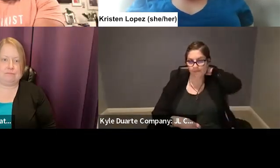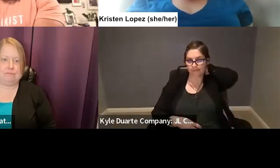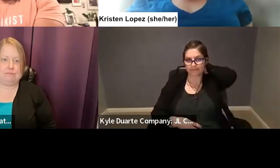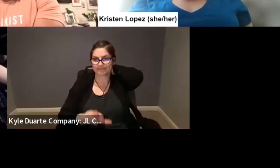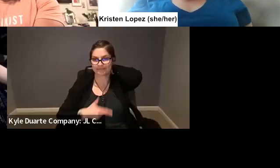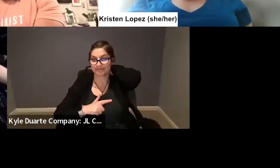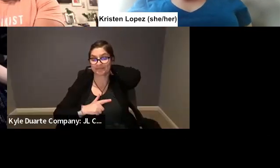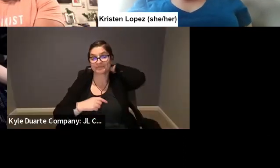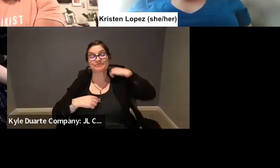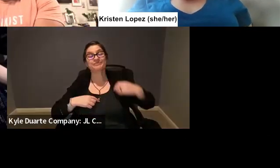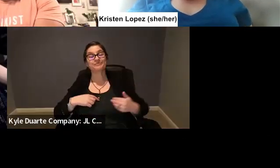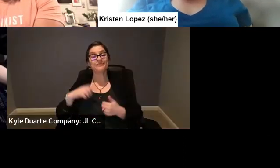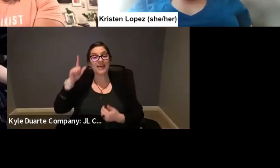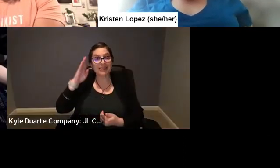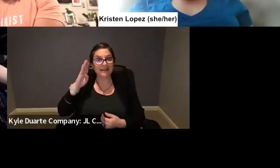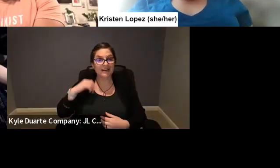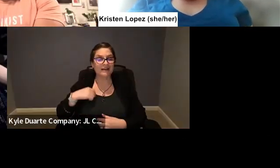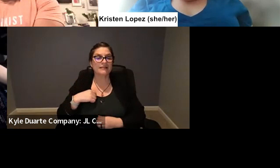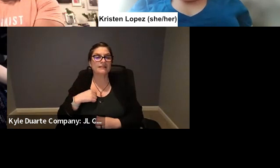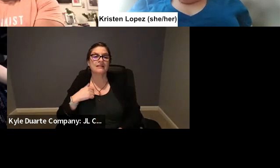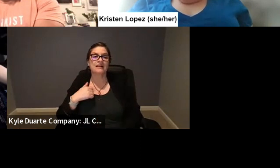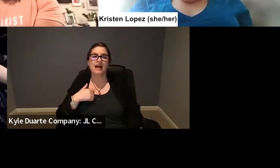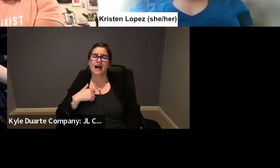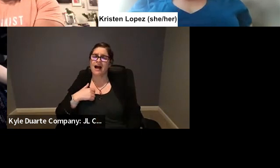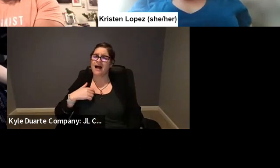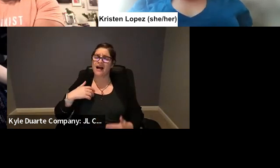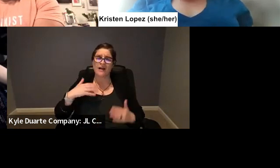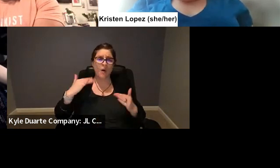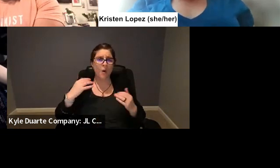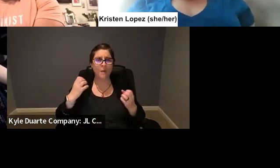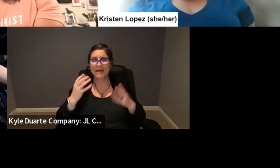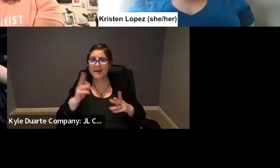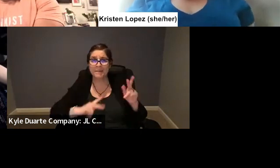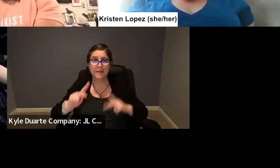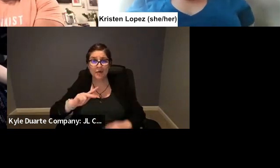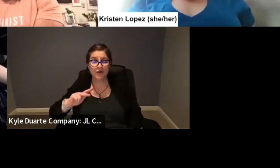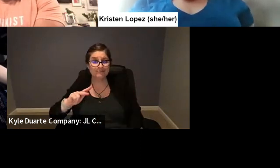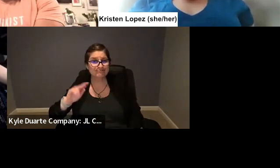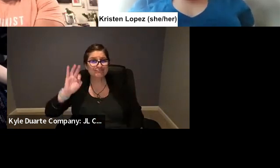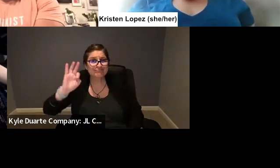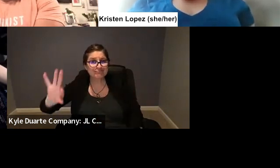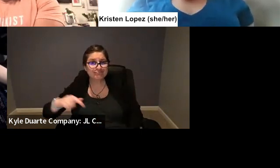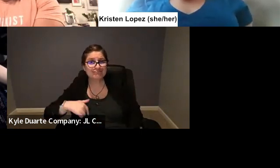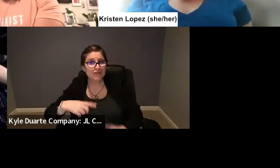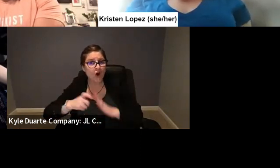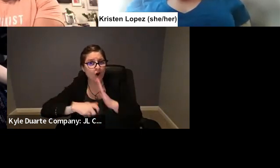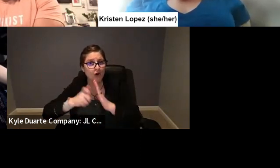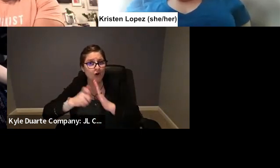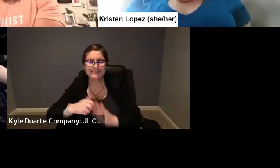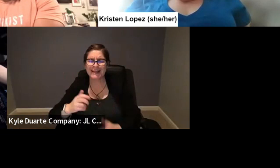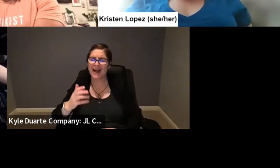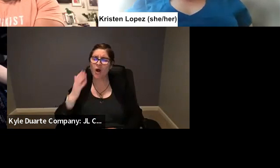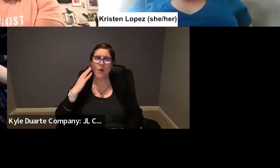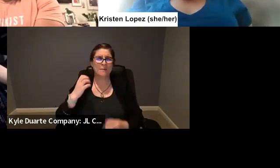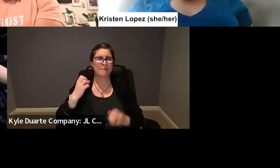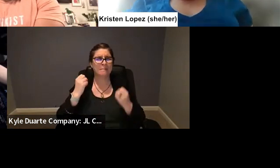This is Lydia. I hope you get a lot of pitches for articles after this and that your inbox gets flooded with